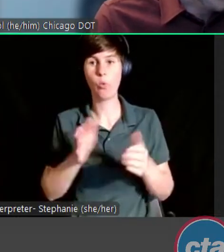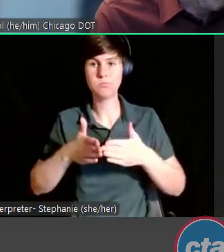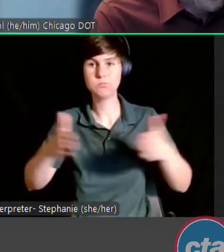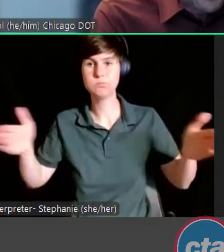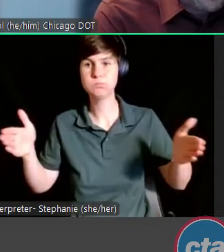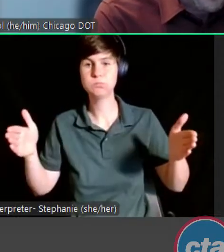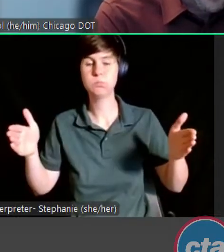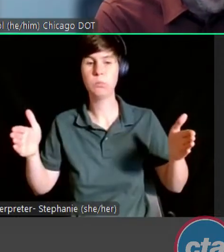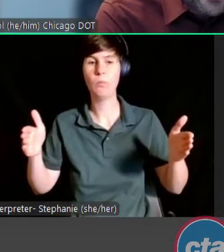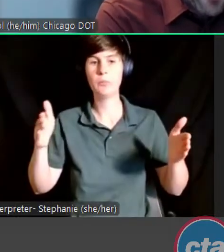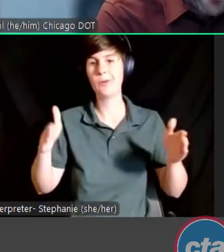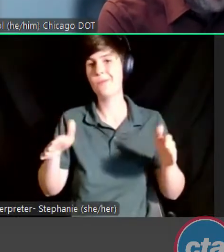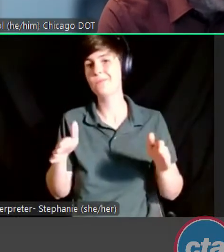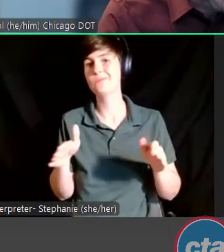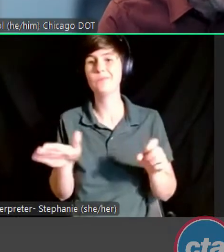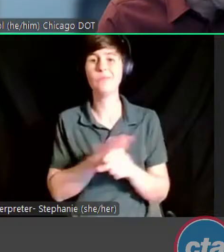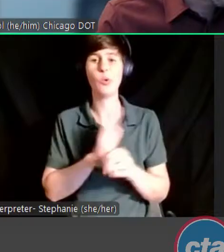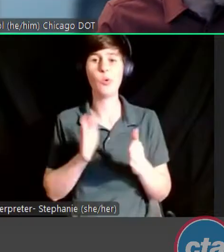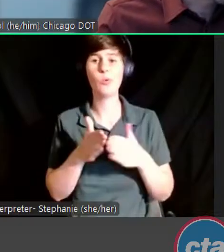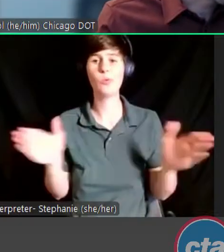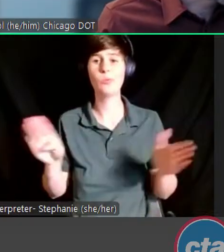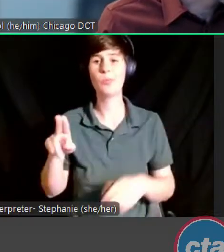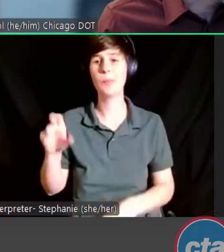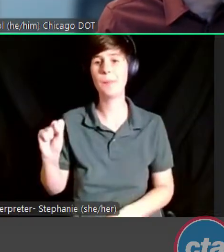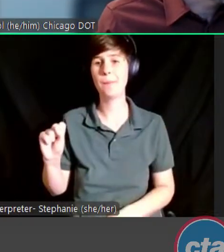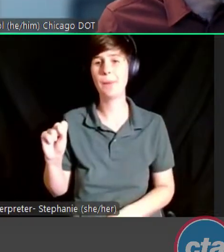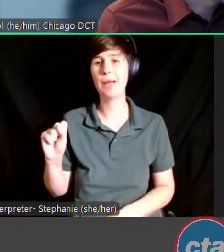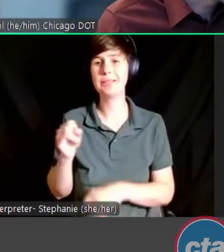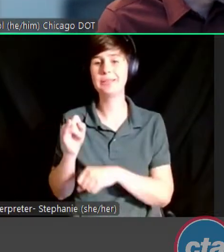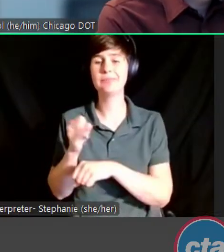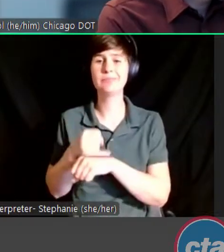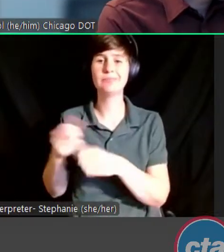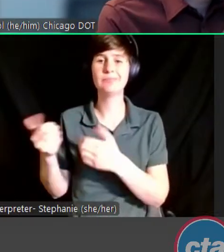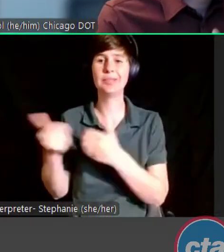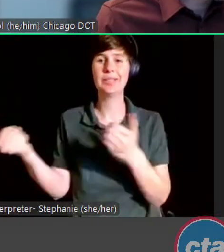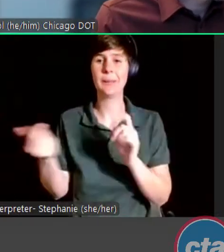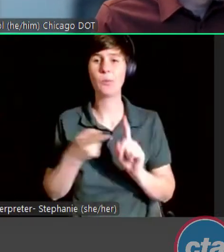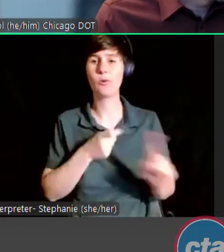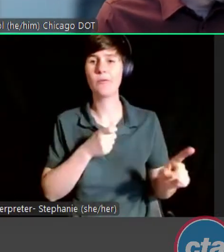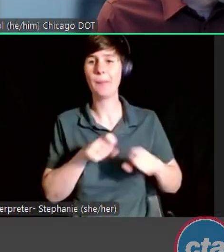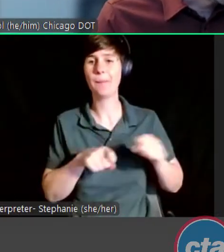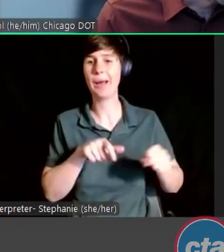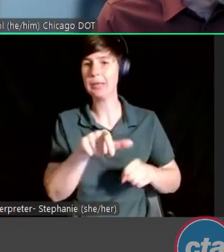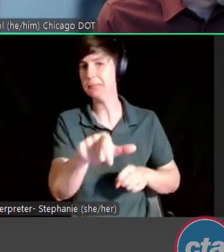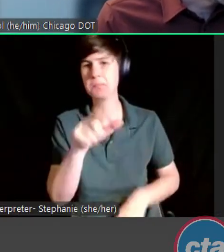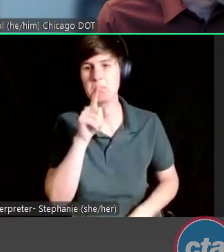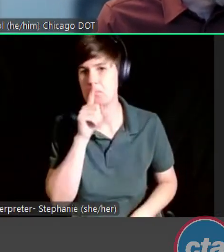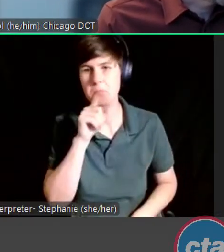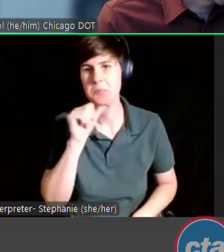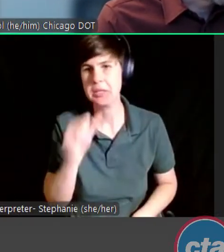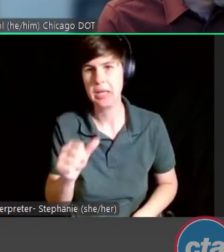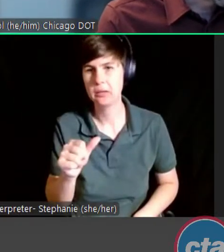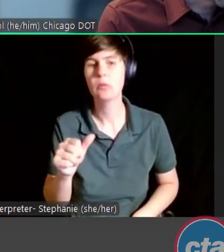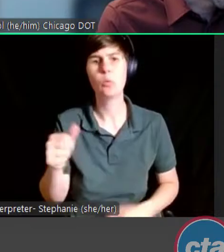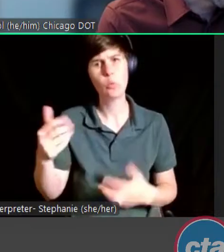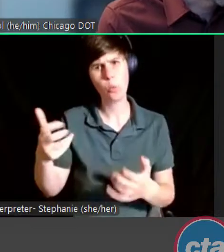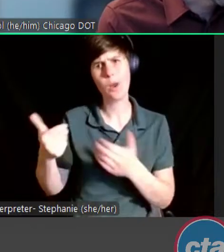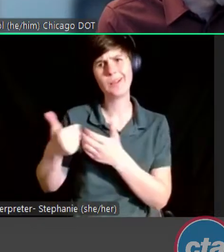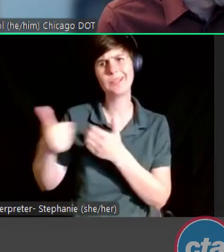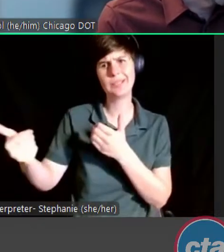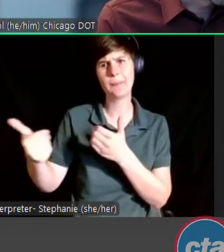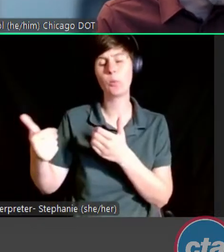like bus stop island that's separate from the bike lane. This is in constrained conditions, but we still want to separate people biking from